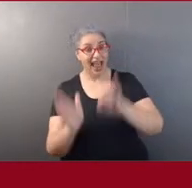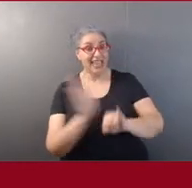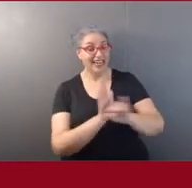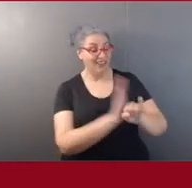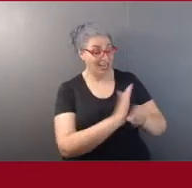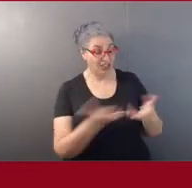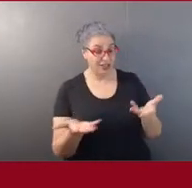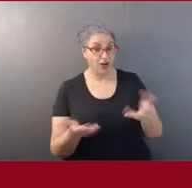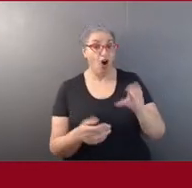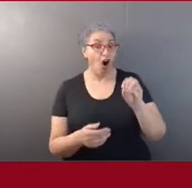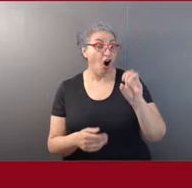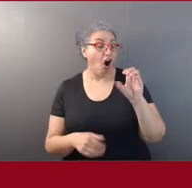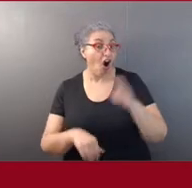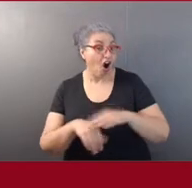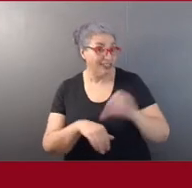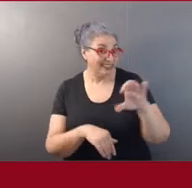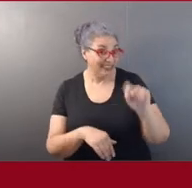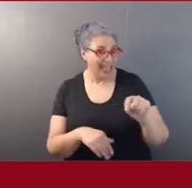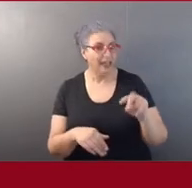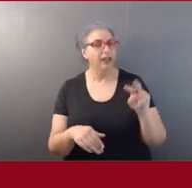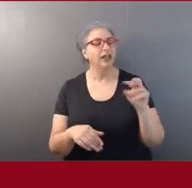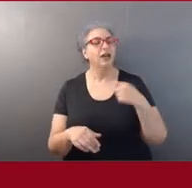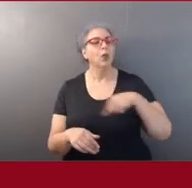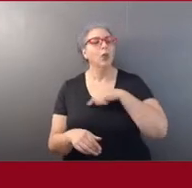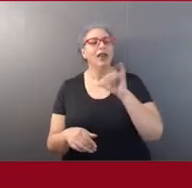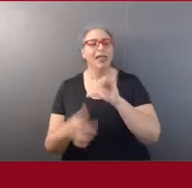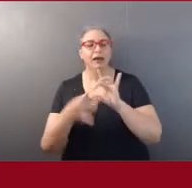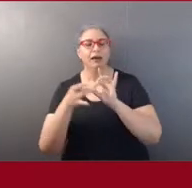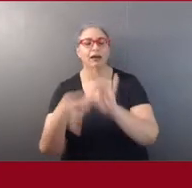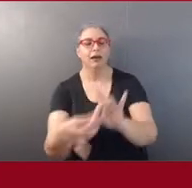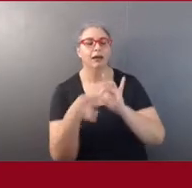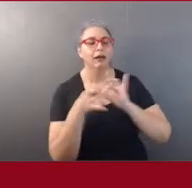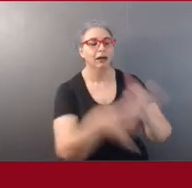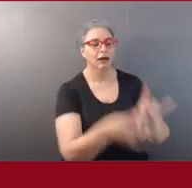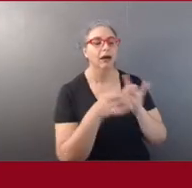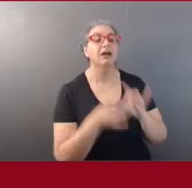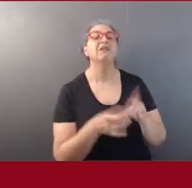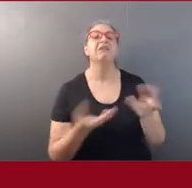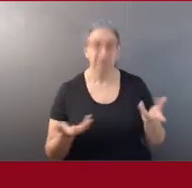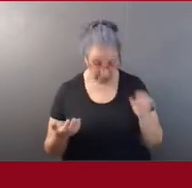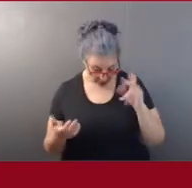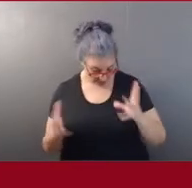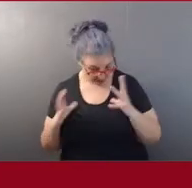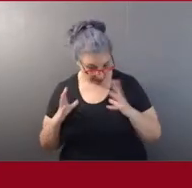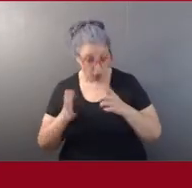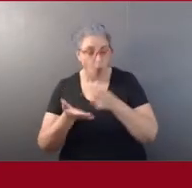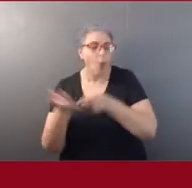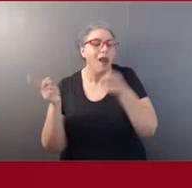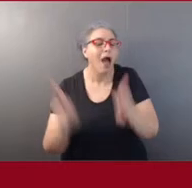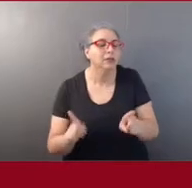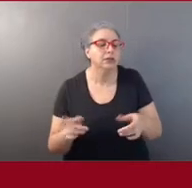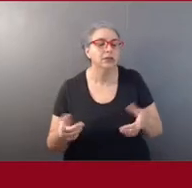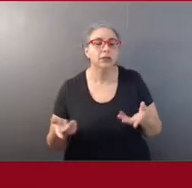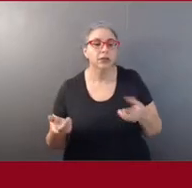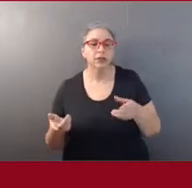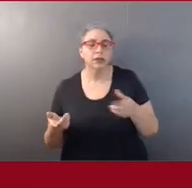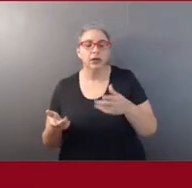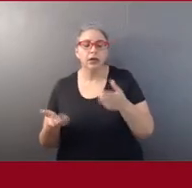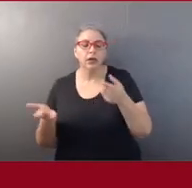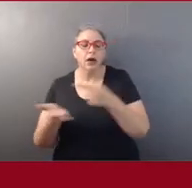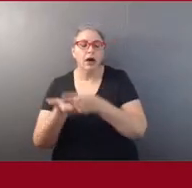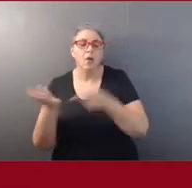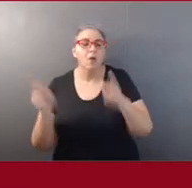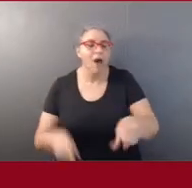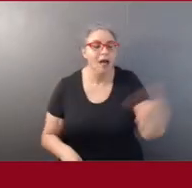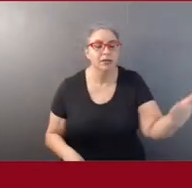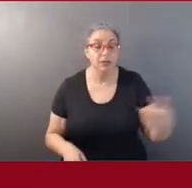actually kind of also acting as a bridge and a pathway to kind of say, hey, what else is going on with you? Do you feel safe at work today? Do you